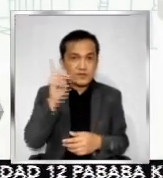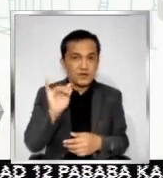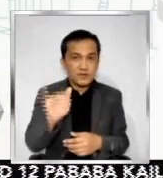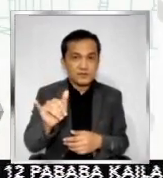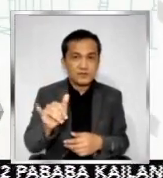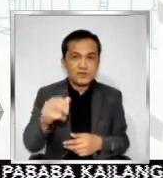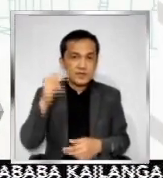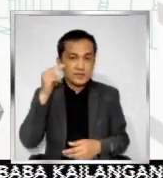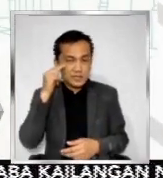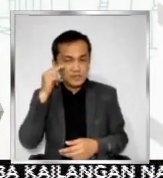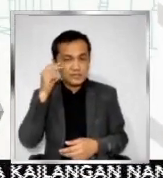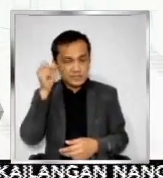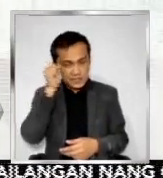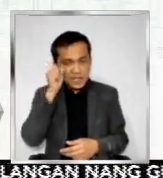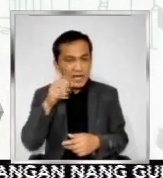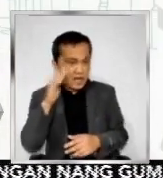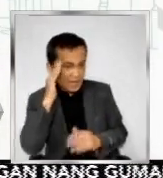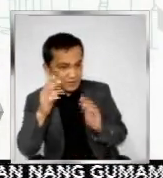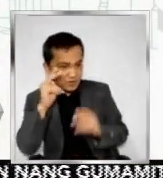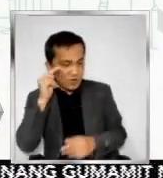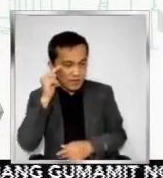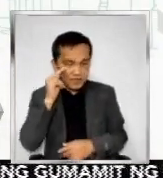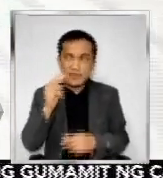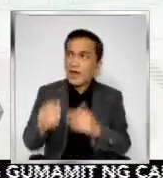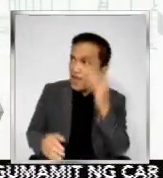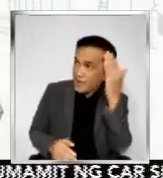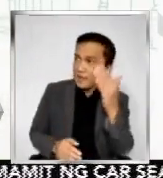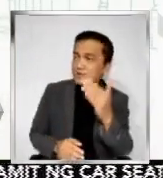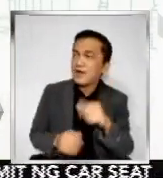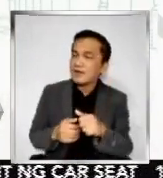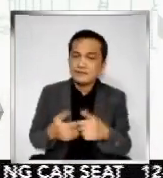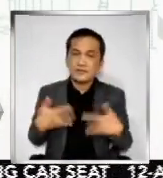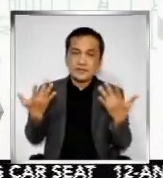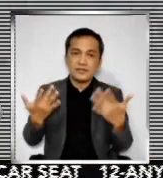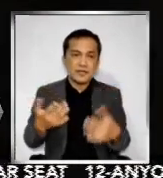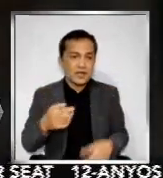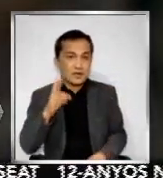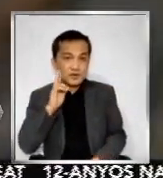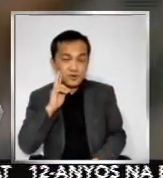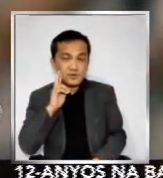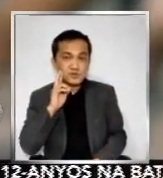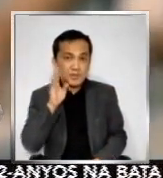Hi Noah. Hey, how's it going? Ross Butler at Lana Condor.